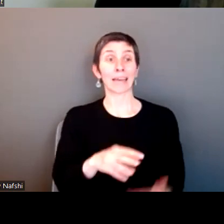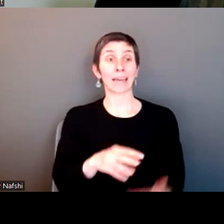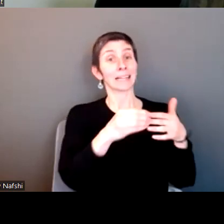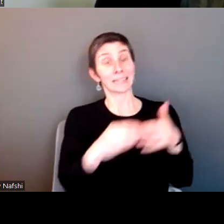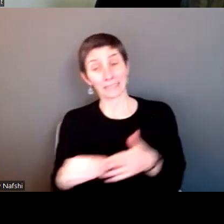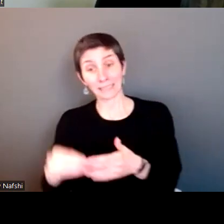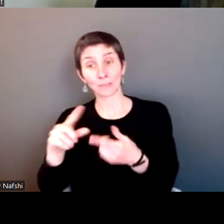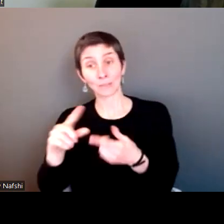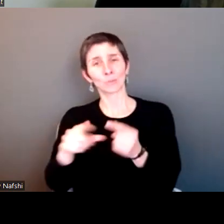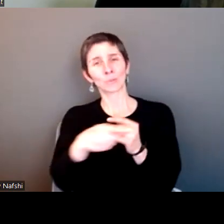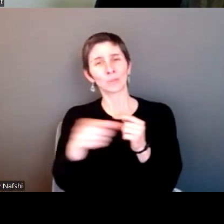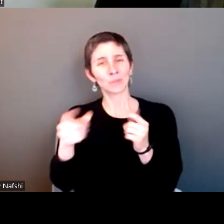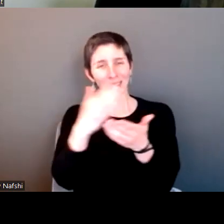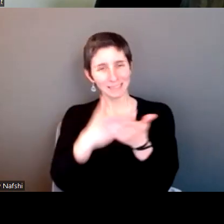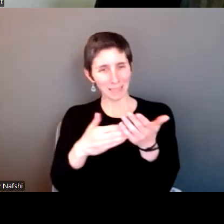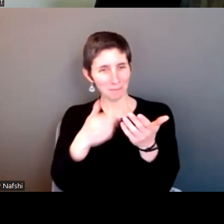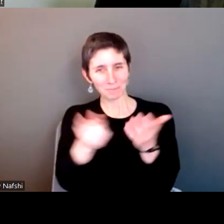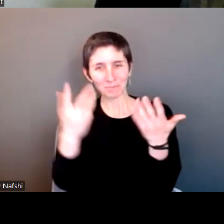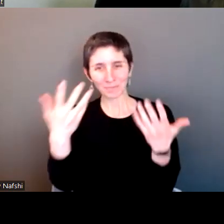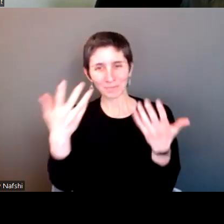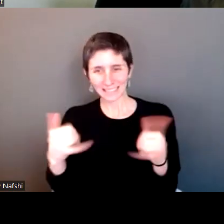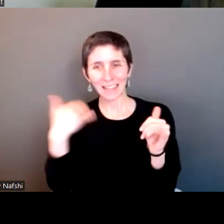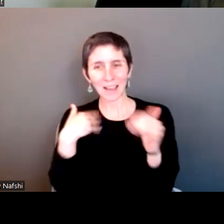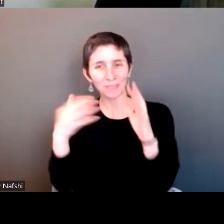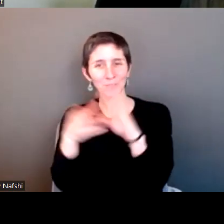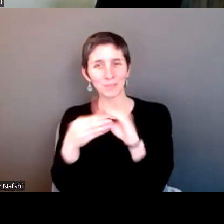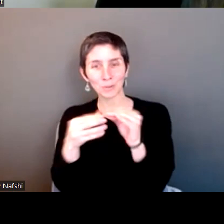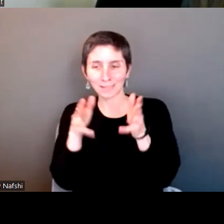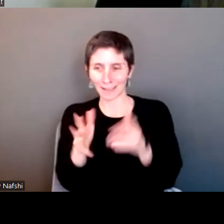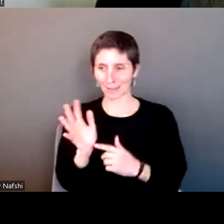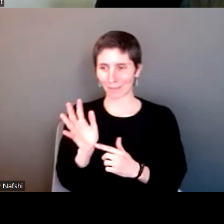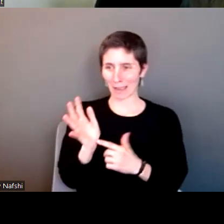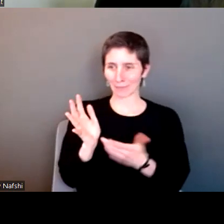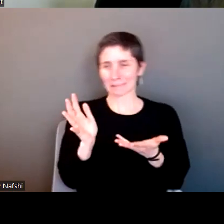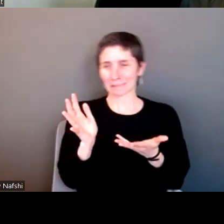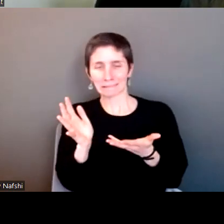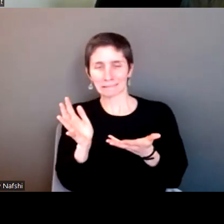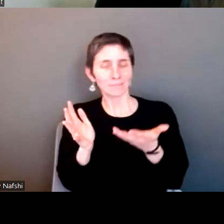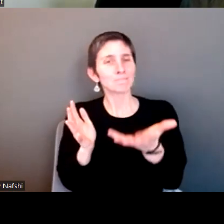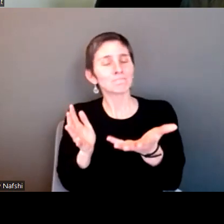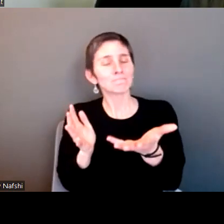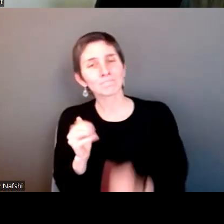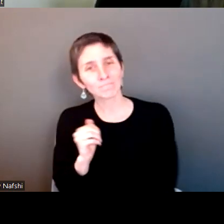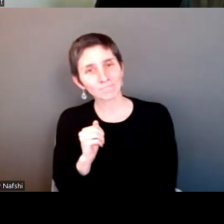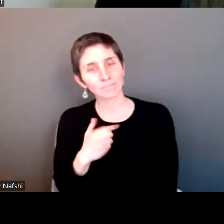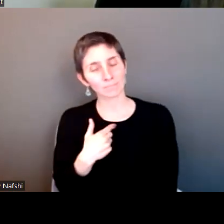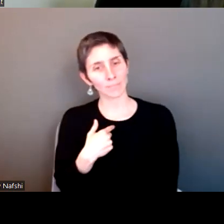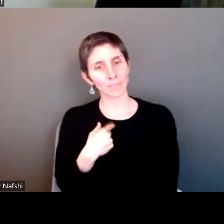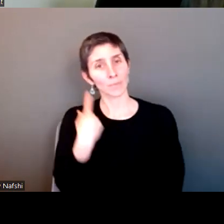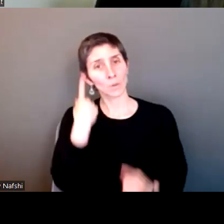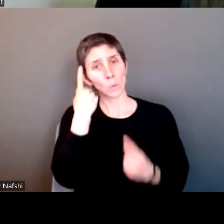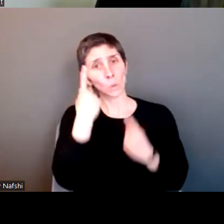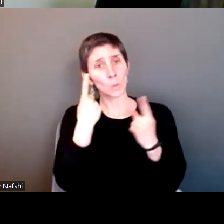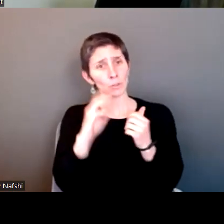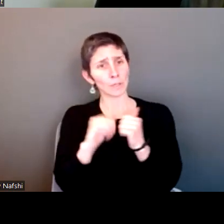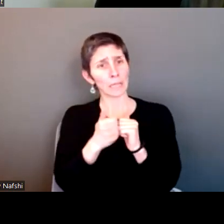you had stories. We only have we just have like 5 minutes kind of thing. But I, you know, I was interested, how do